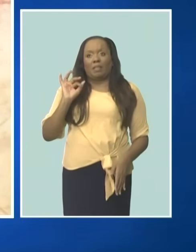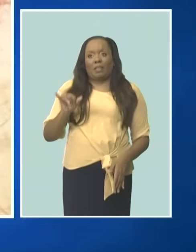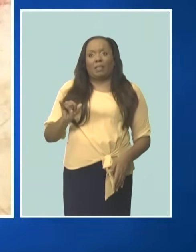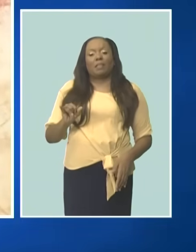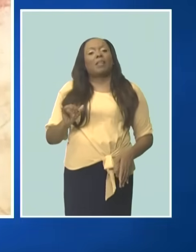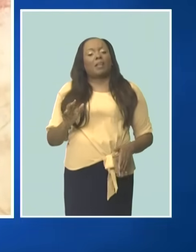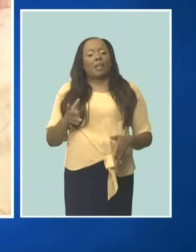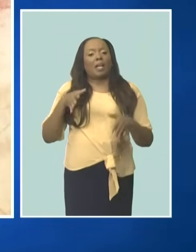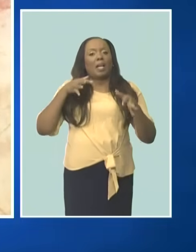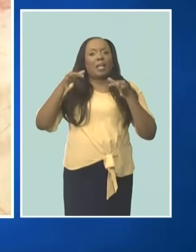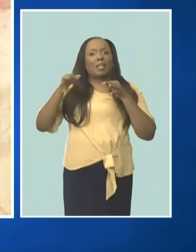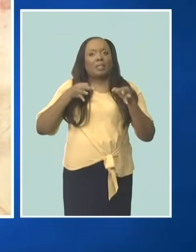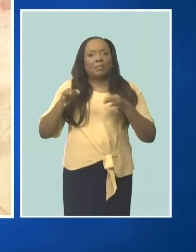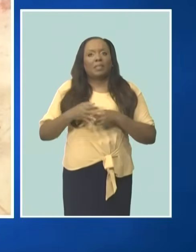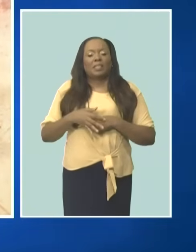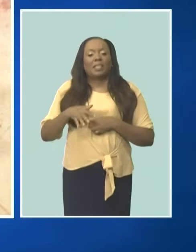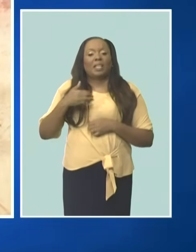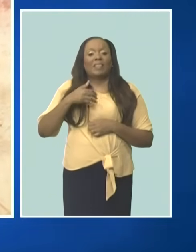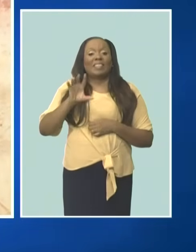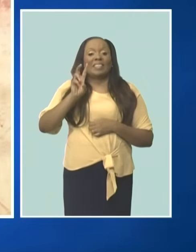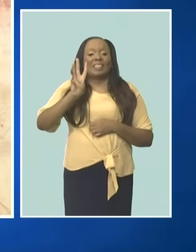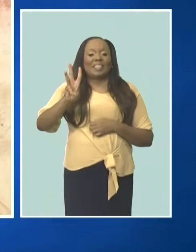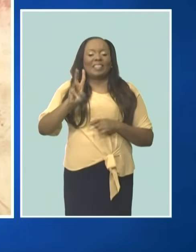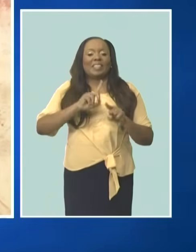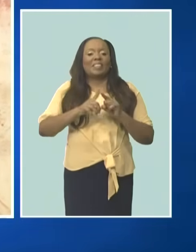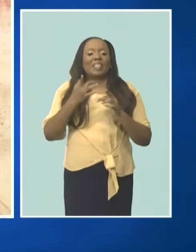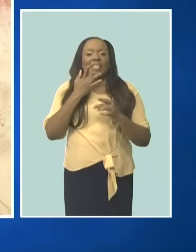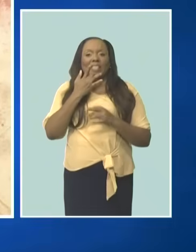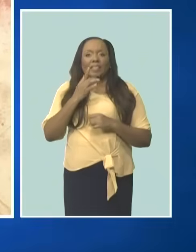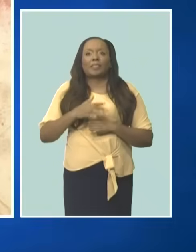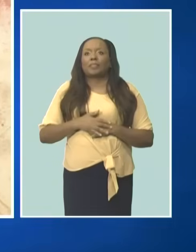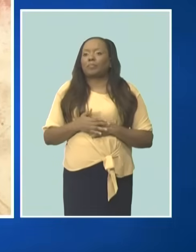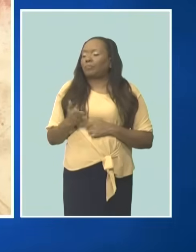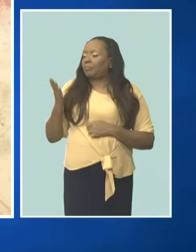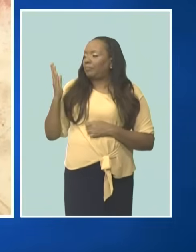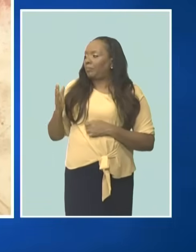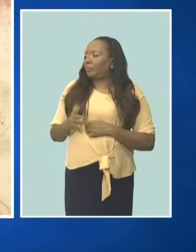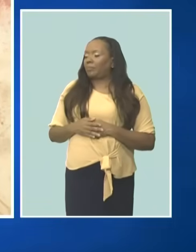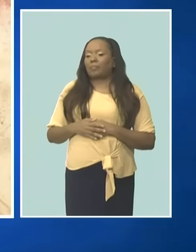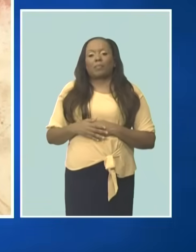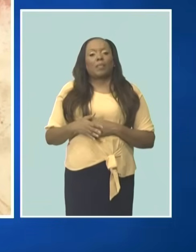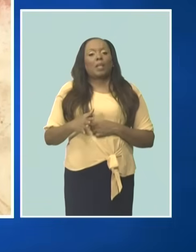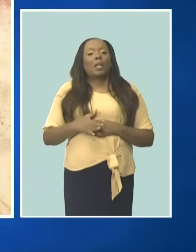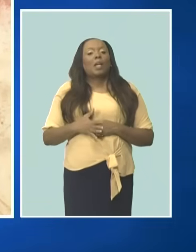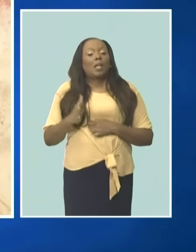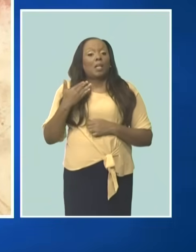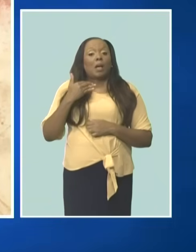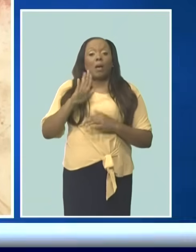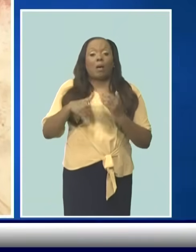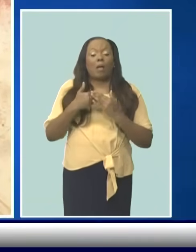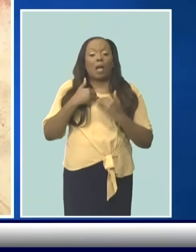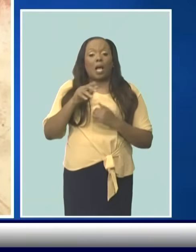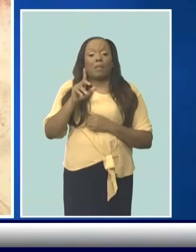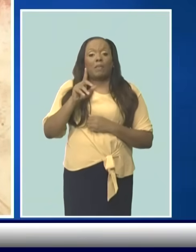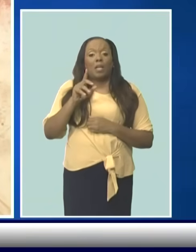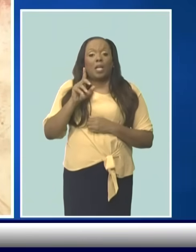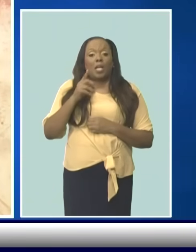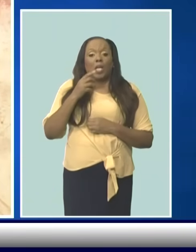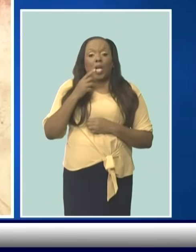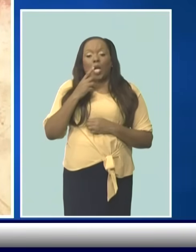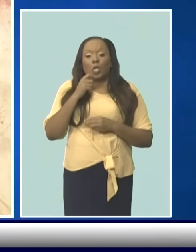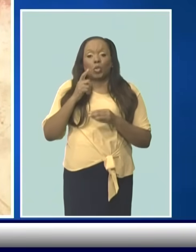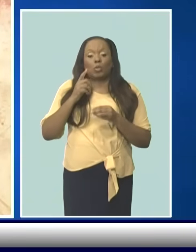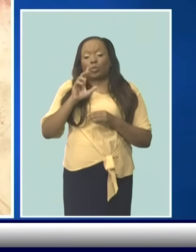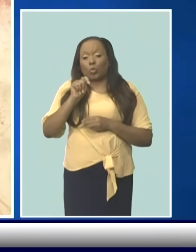its composition of 6 flavors. It's a tomato base. It has roasted aromatics, then a 3 peppers smoked over applewood.